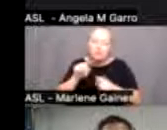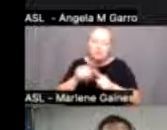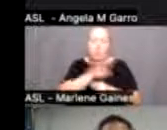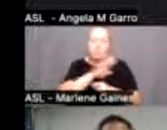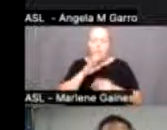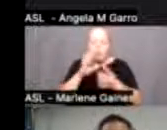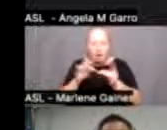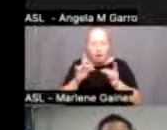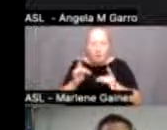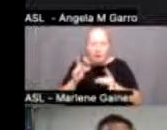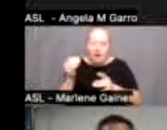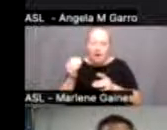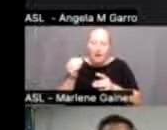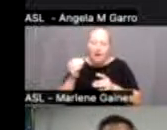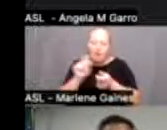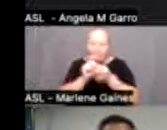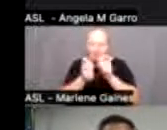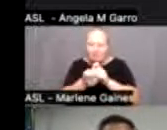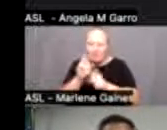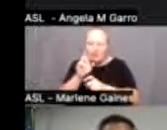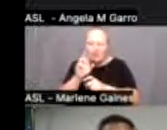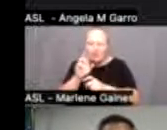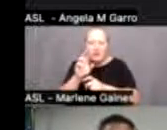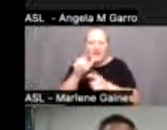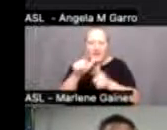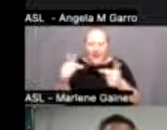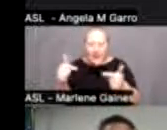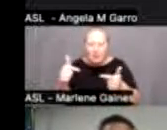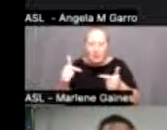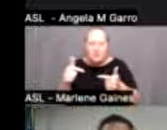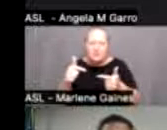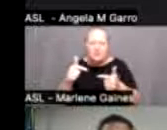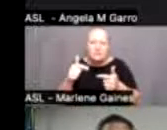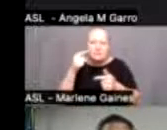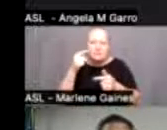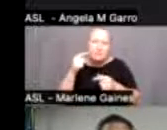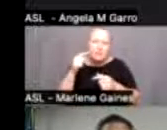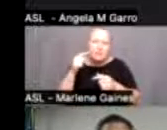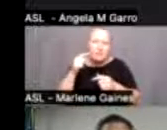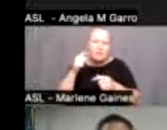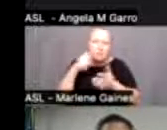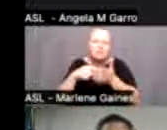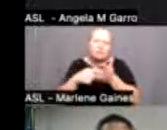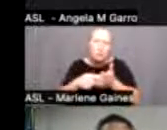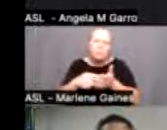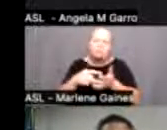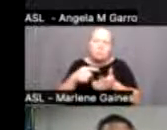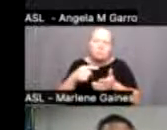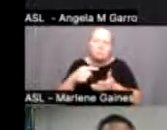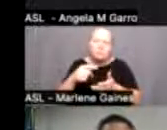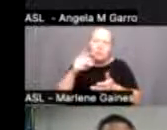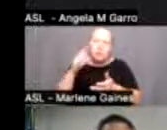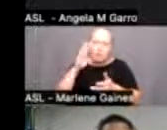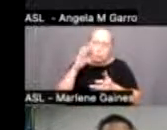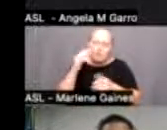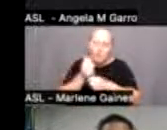to reformat the language in such a way that indicates that there is a decision being recommended